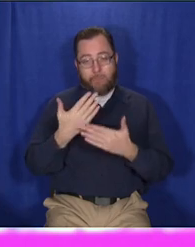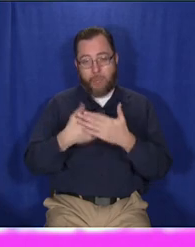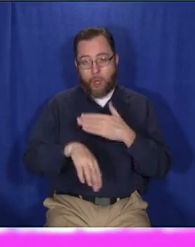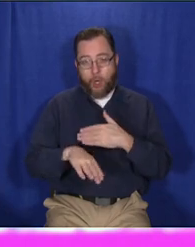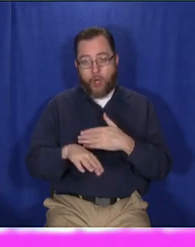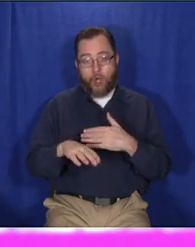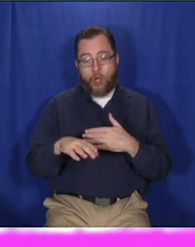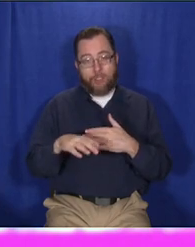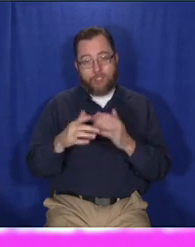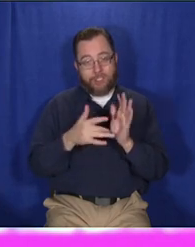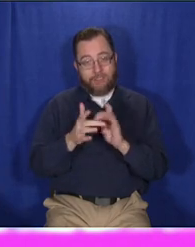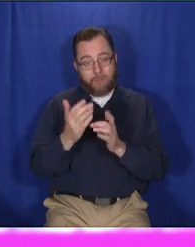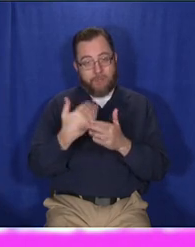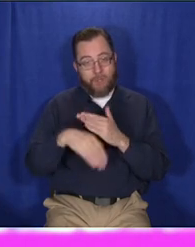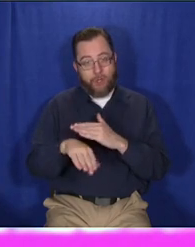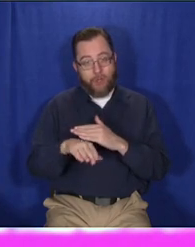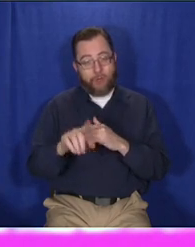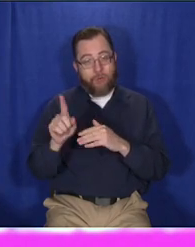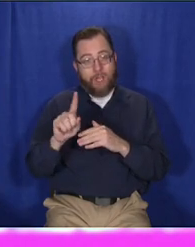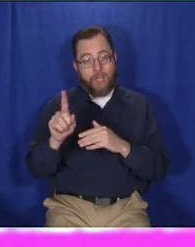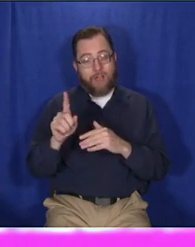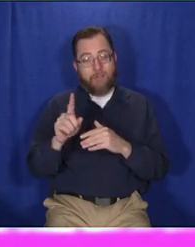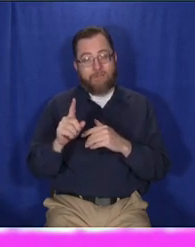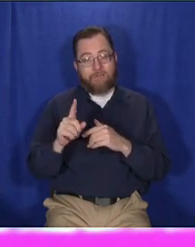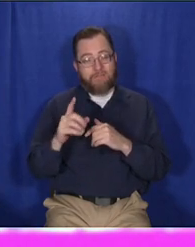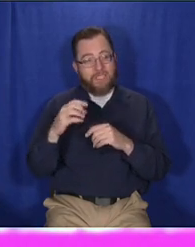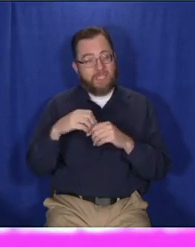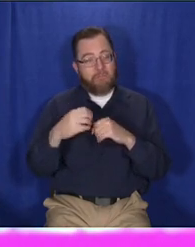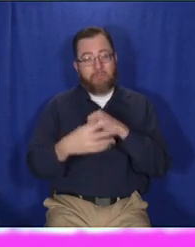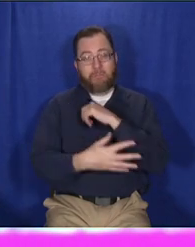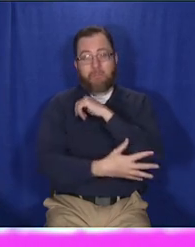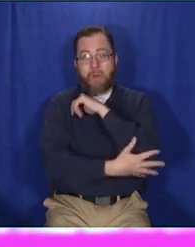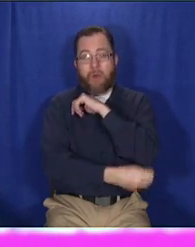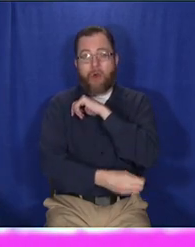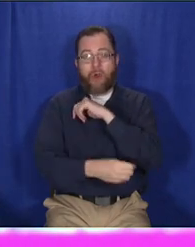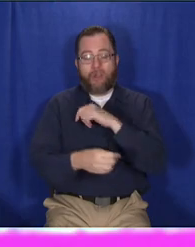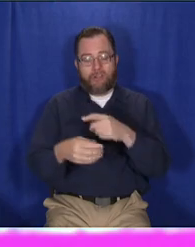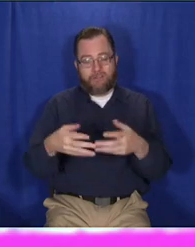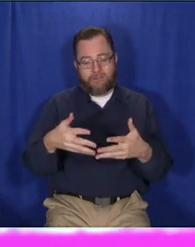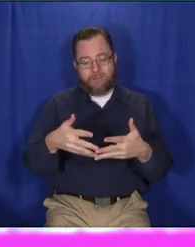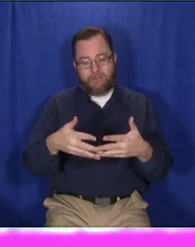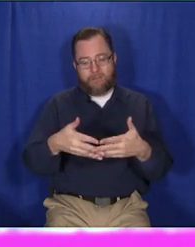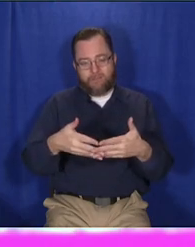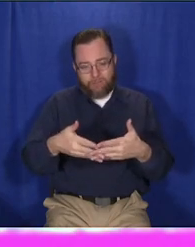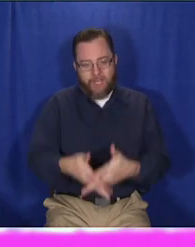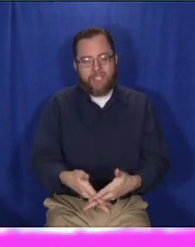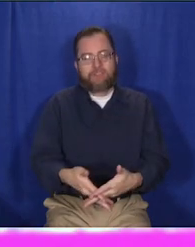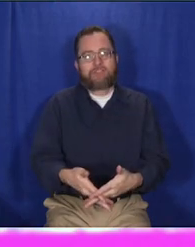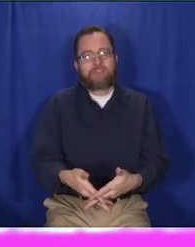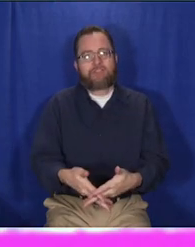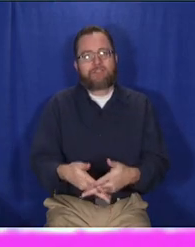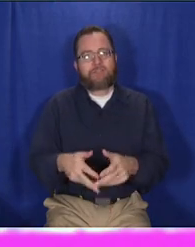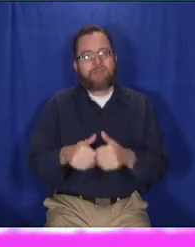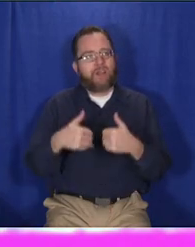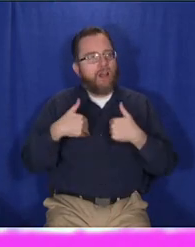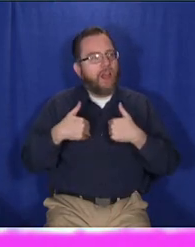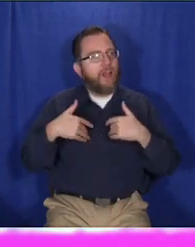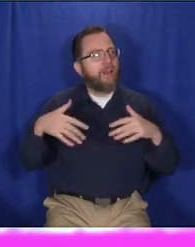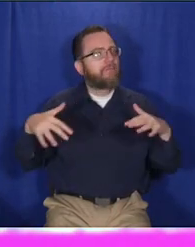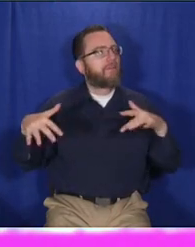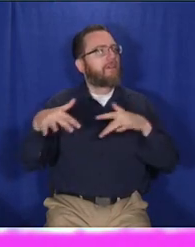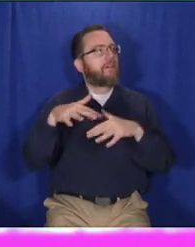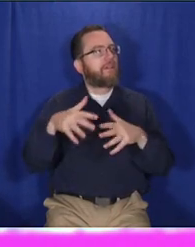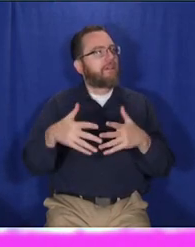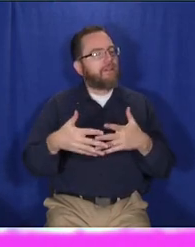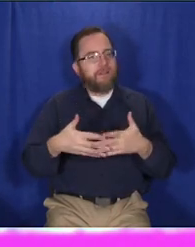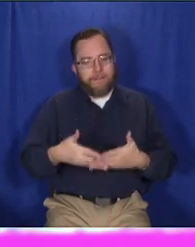barn, so that he could live life on earth and die on the cross and rise from